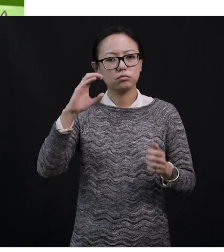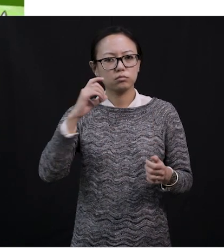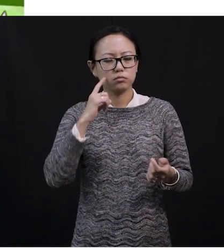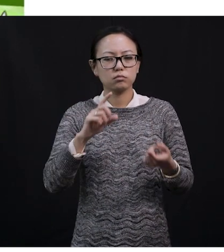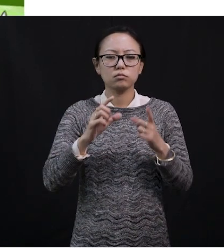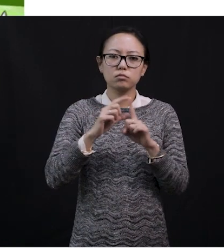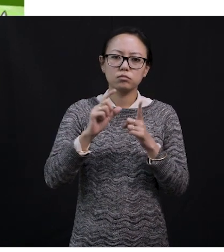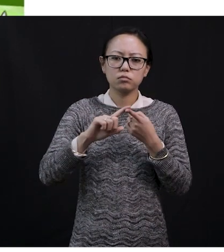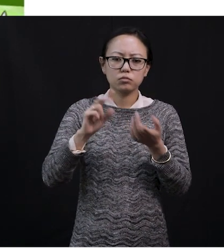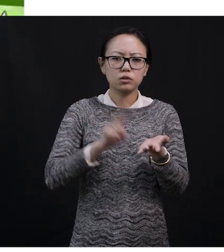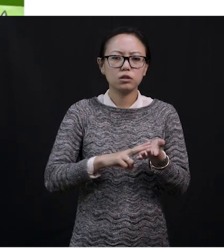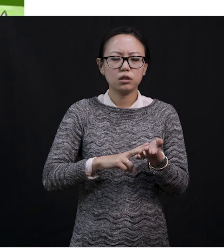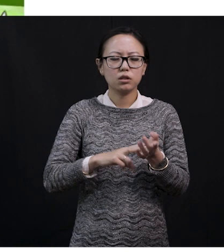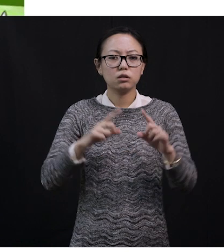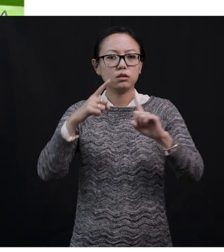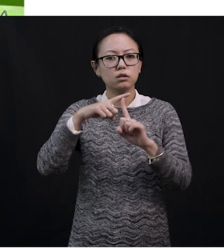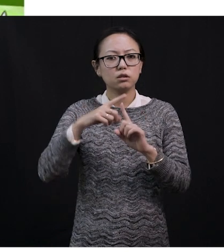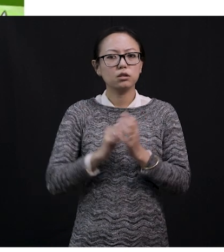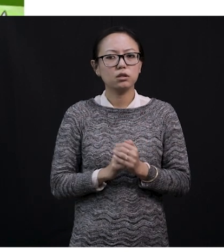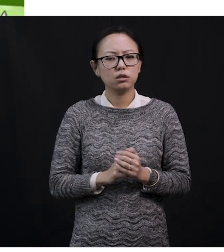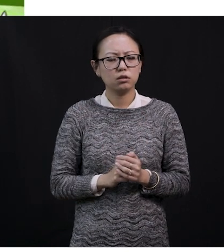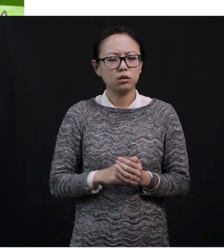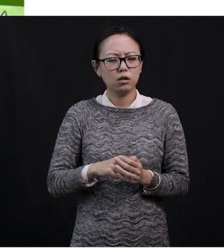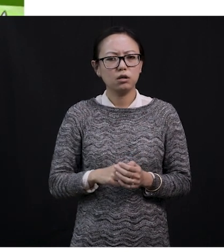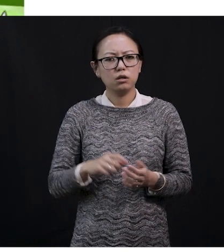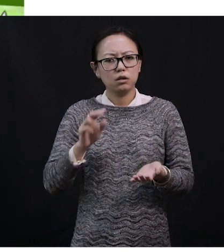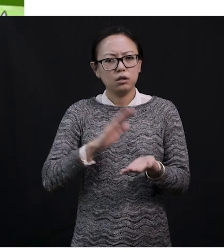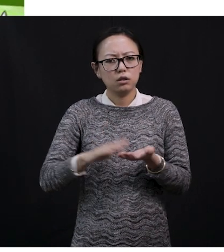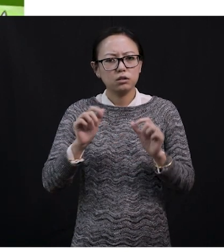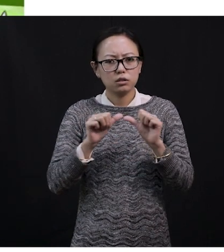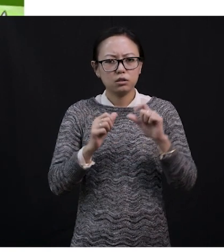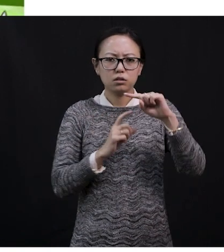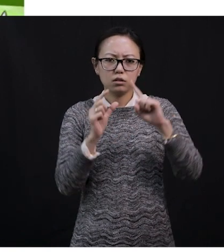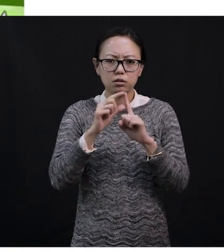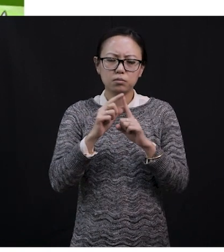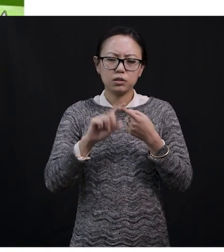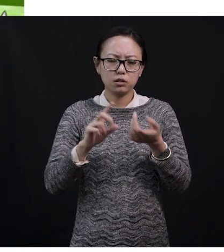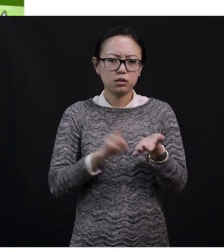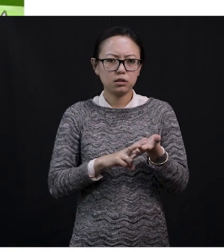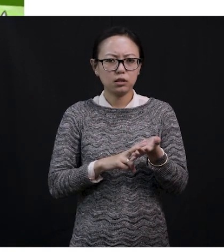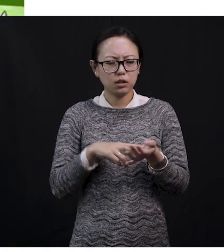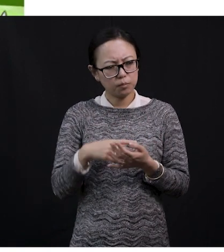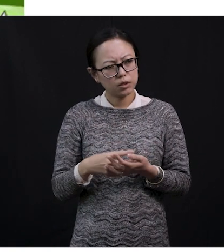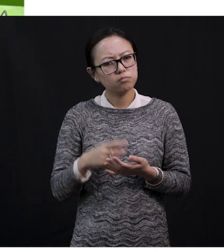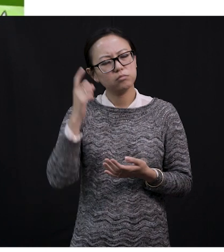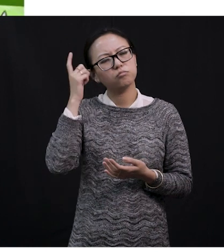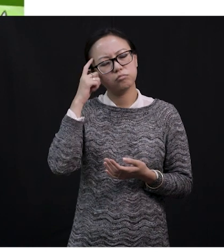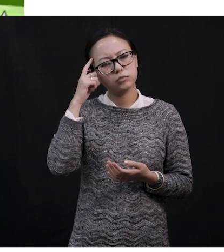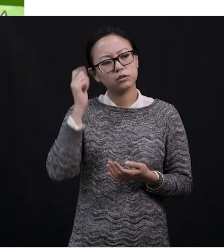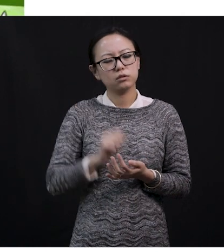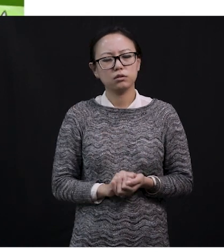got into an accident and if we hit our head, sometimes there is this sickness called short-term